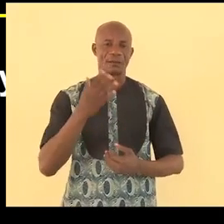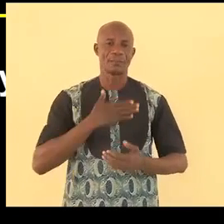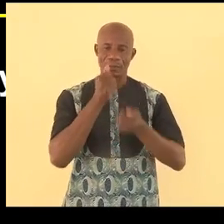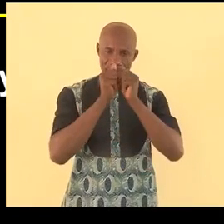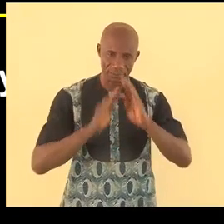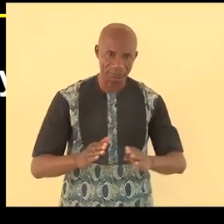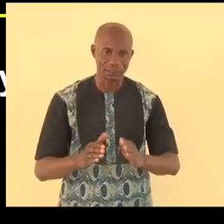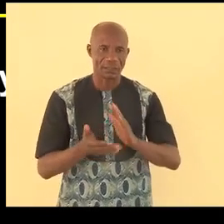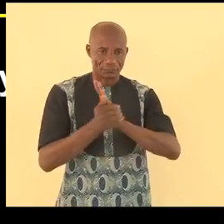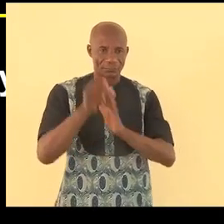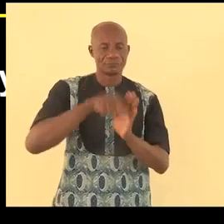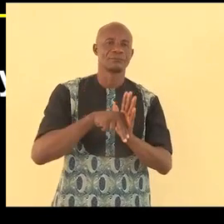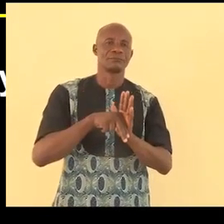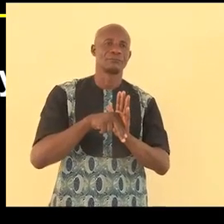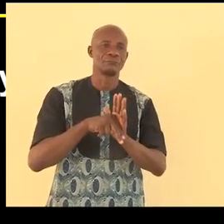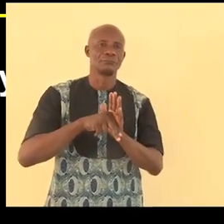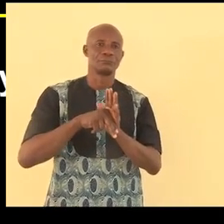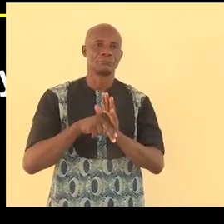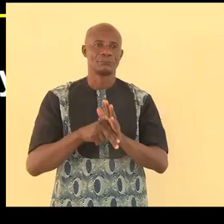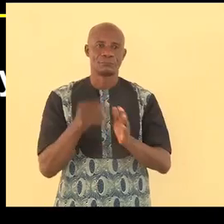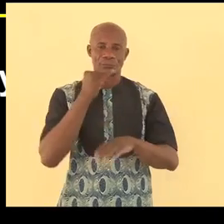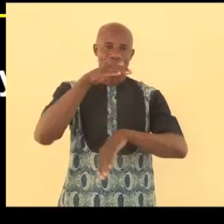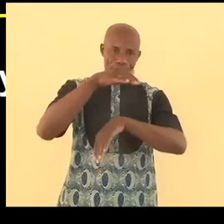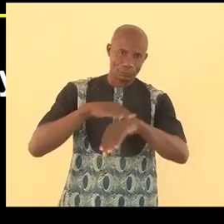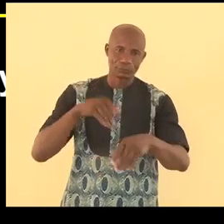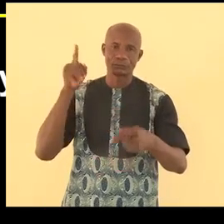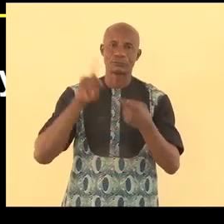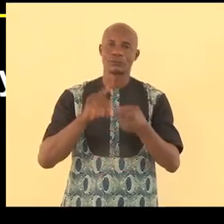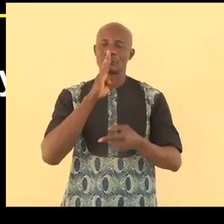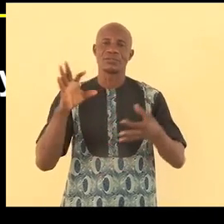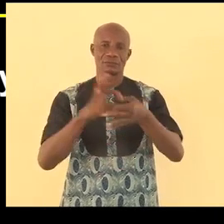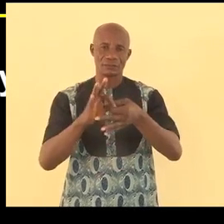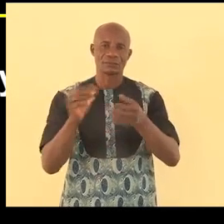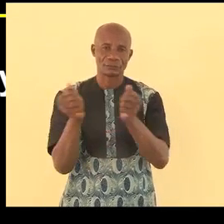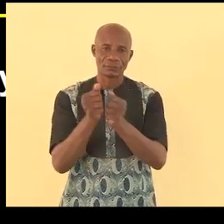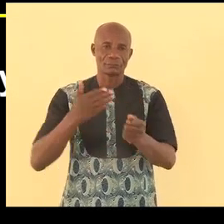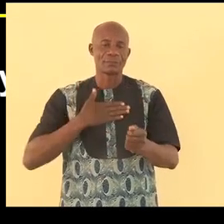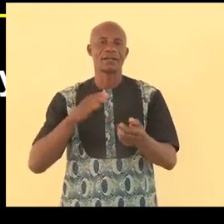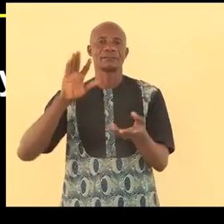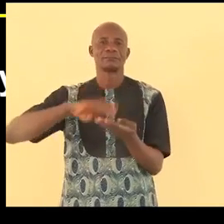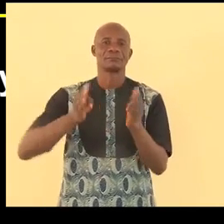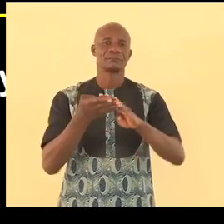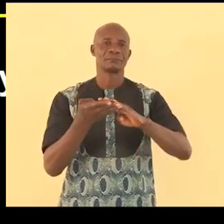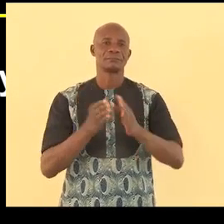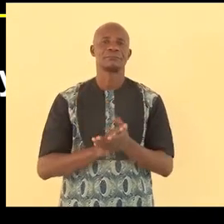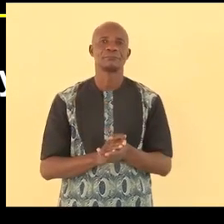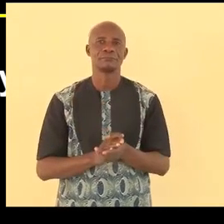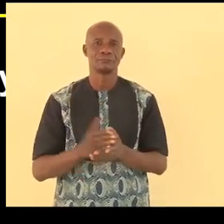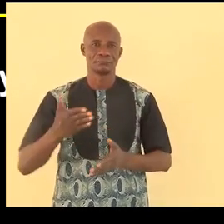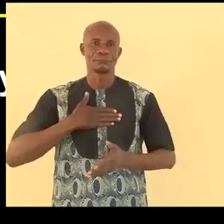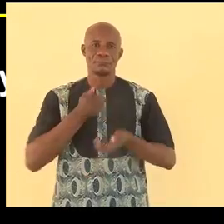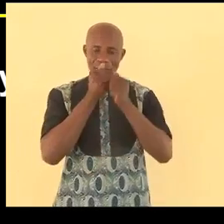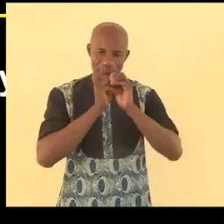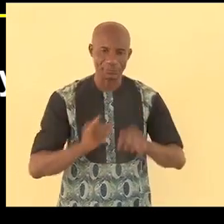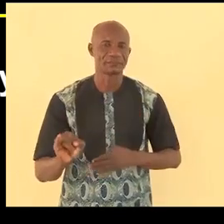How are my blessings and giftedness a call to be connected to my community?